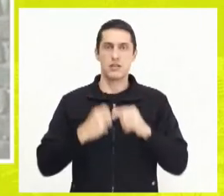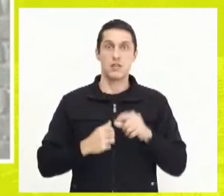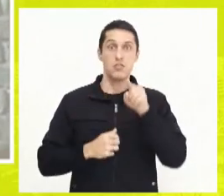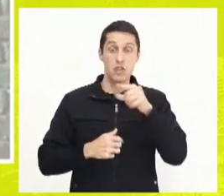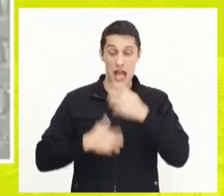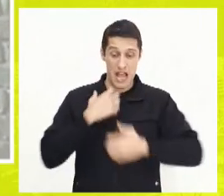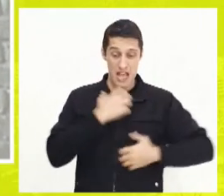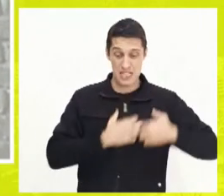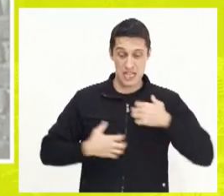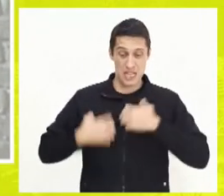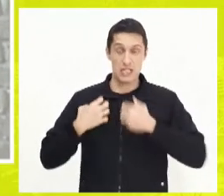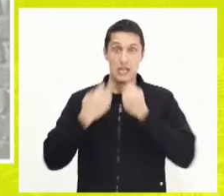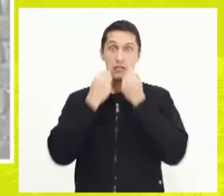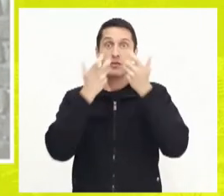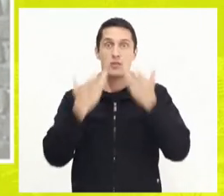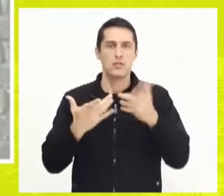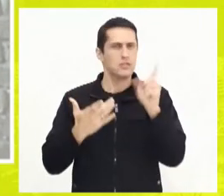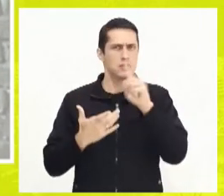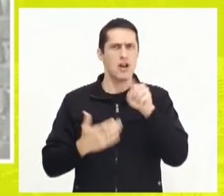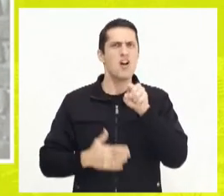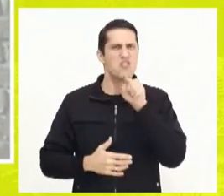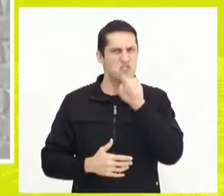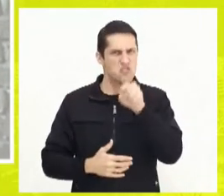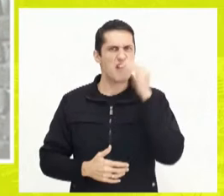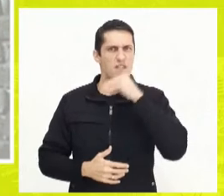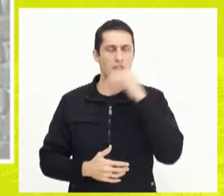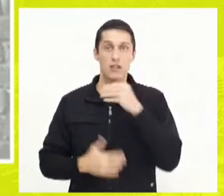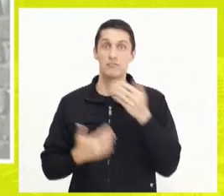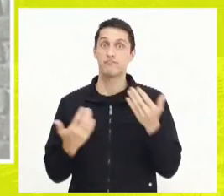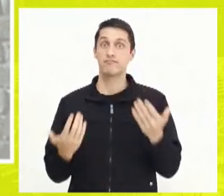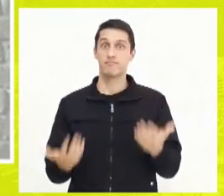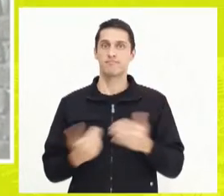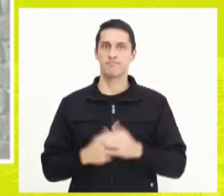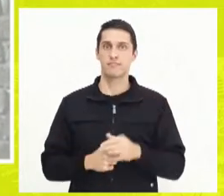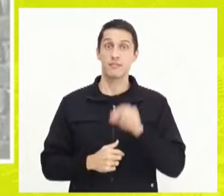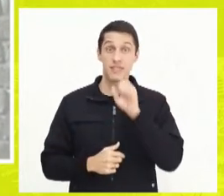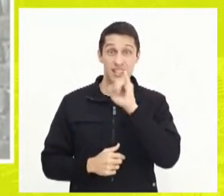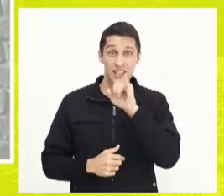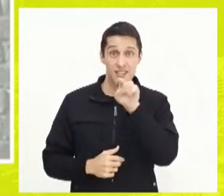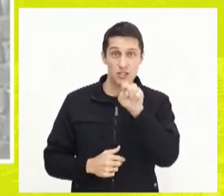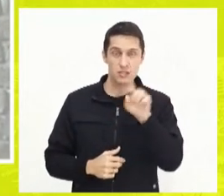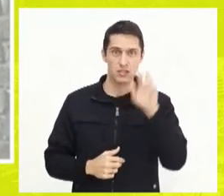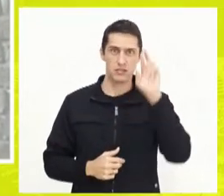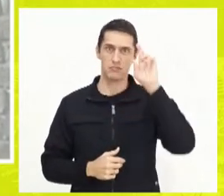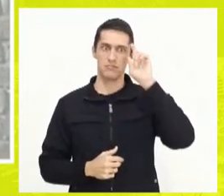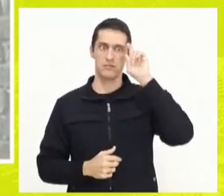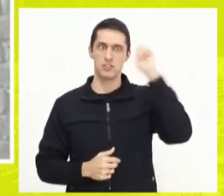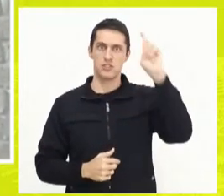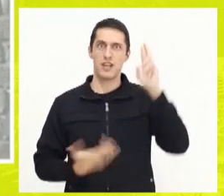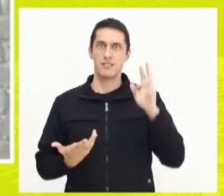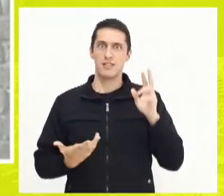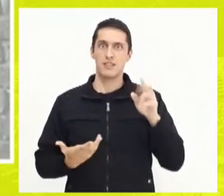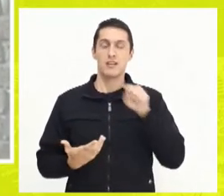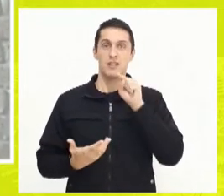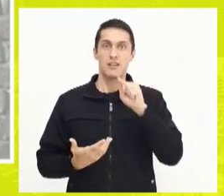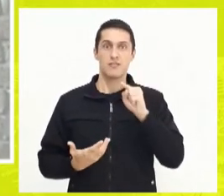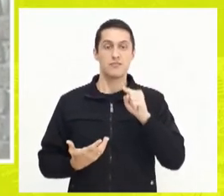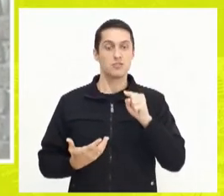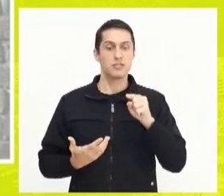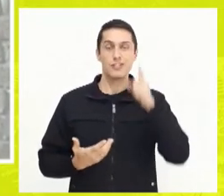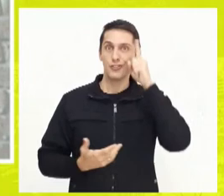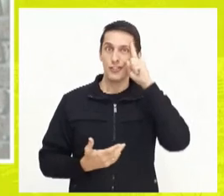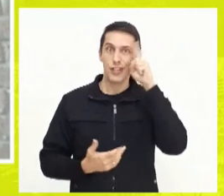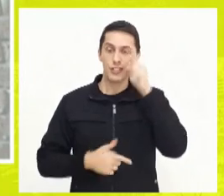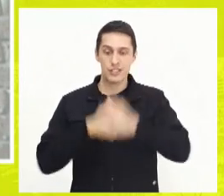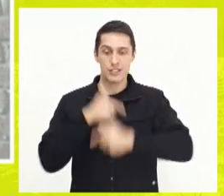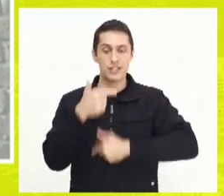because that shows weakness if you are powerful and if you are don't do that